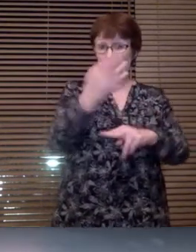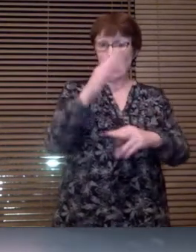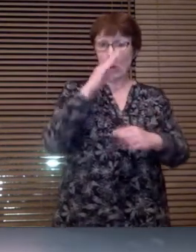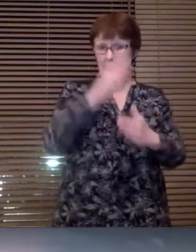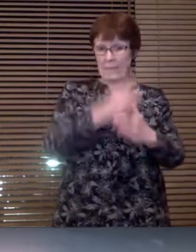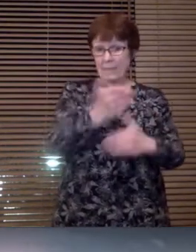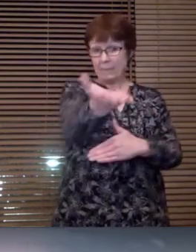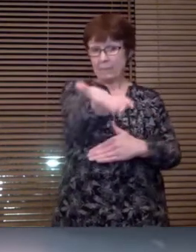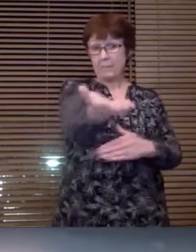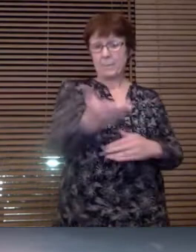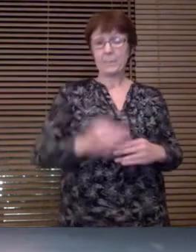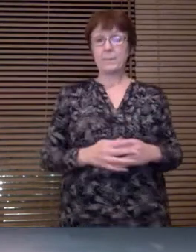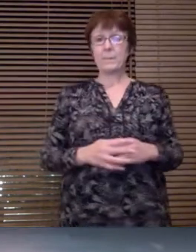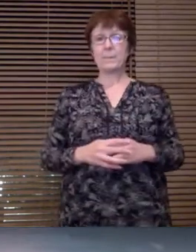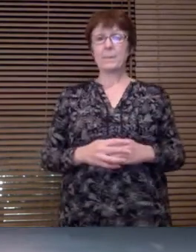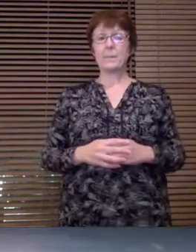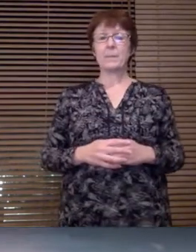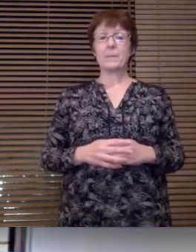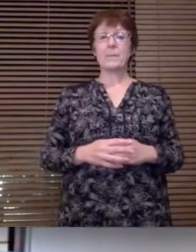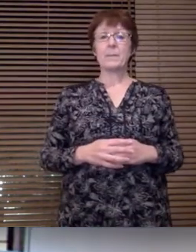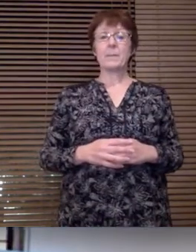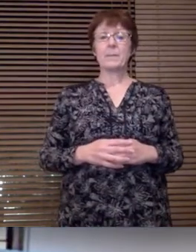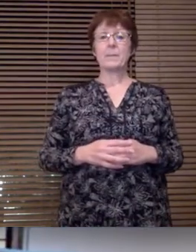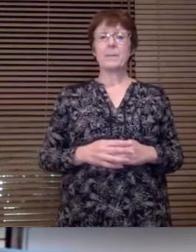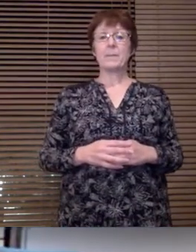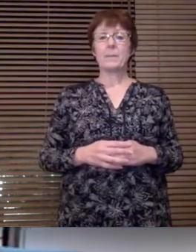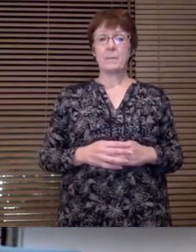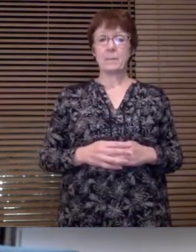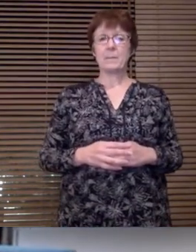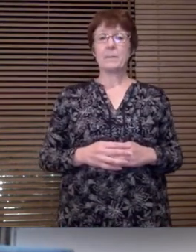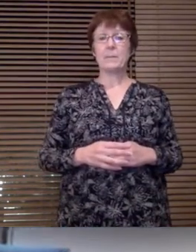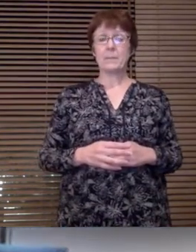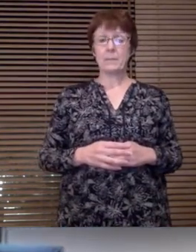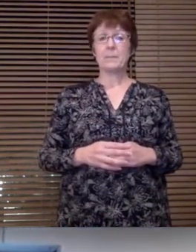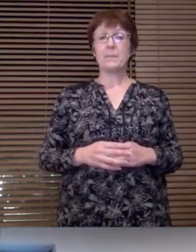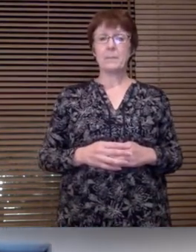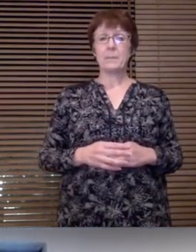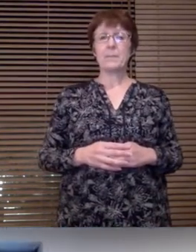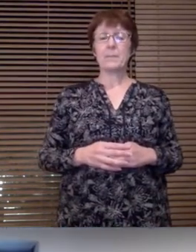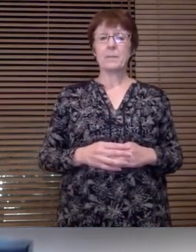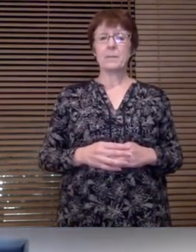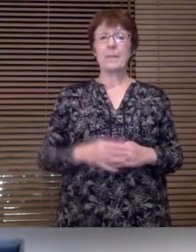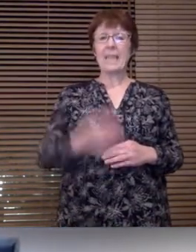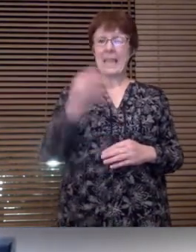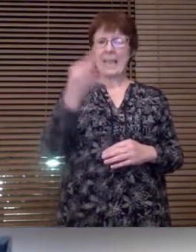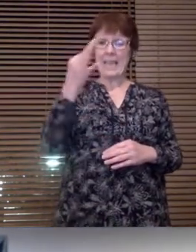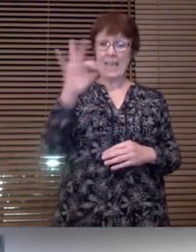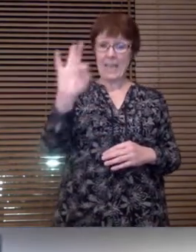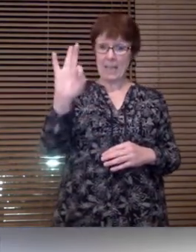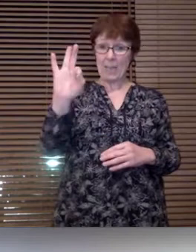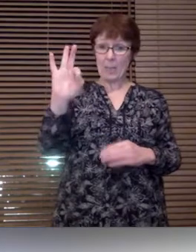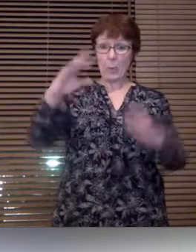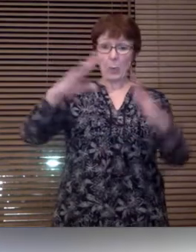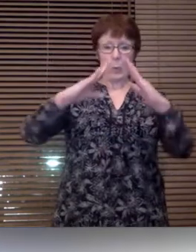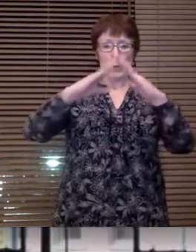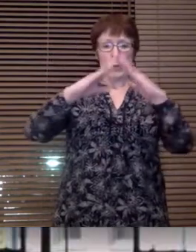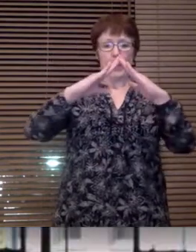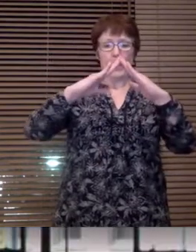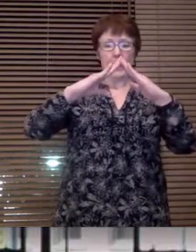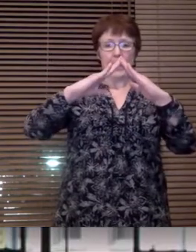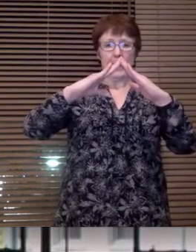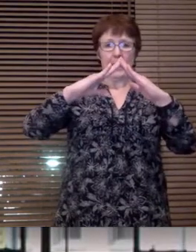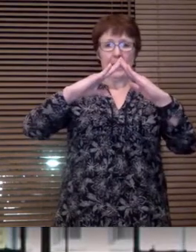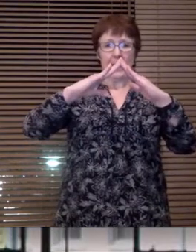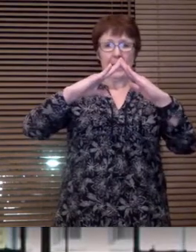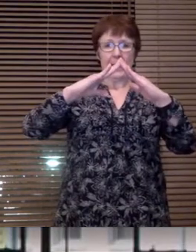Again, we're going to endeavour to put all our weight over our hands and just in that perfect pike position, 90-degree angle from